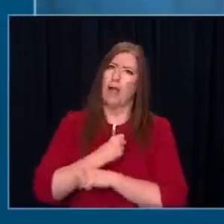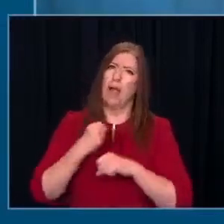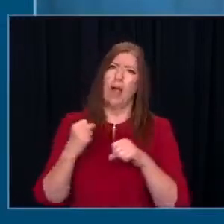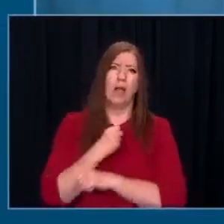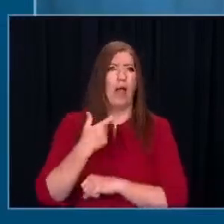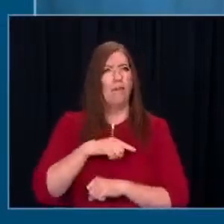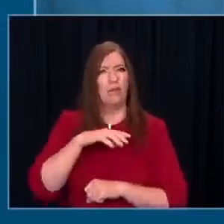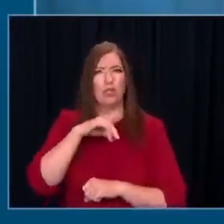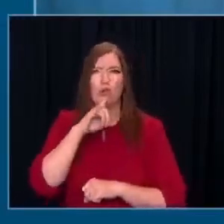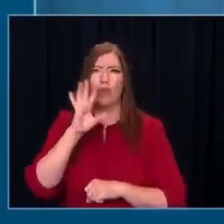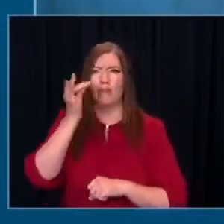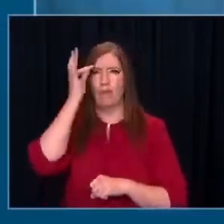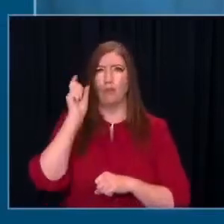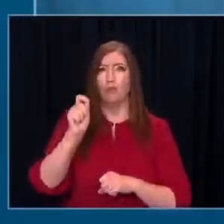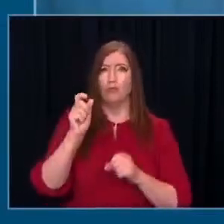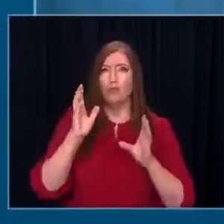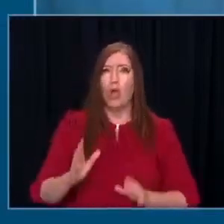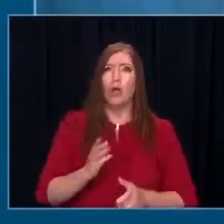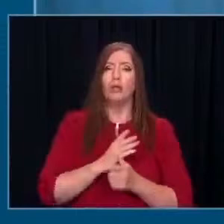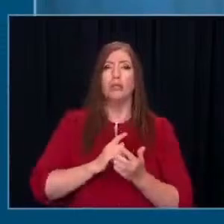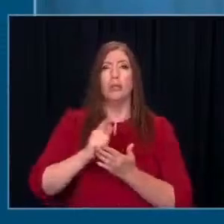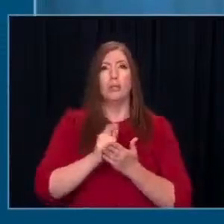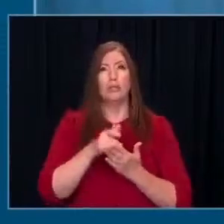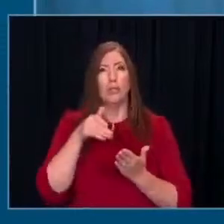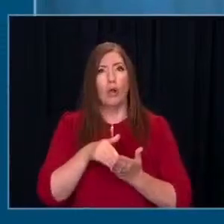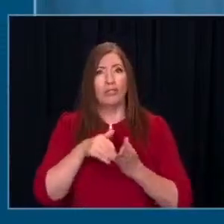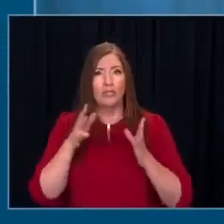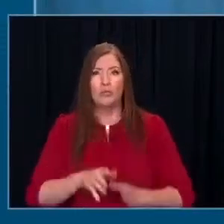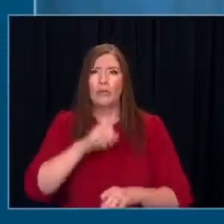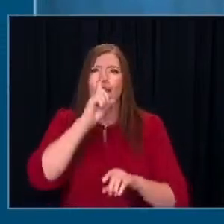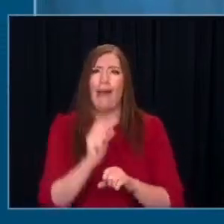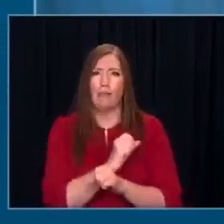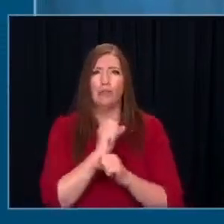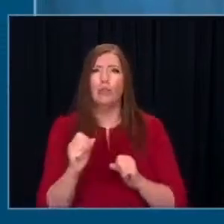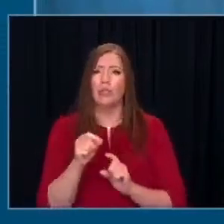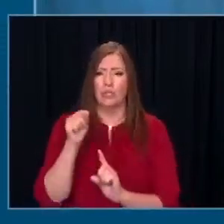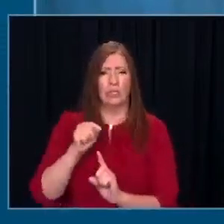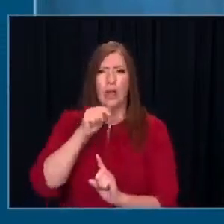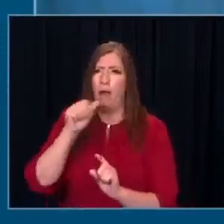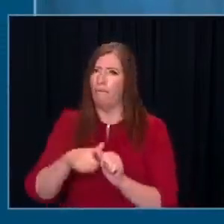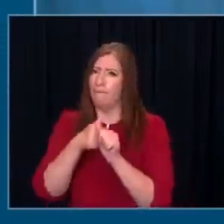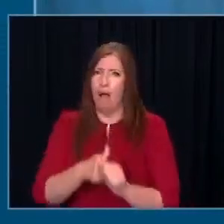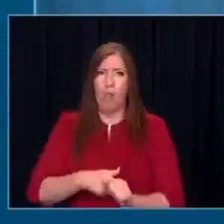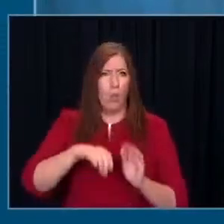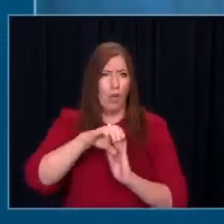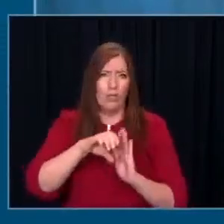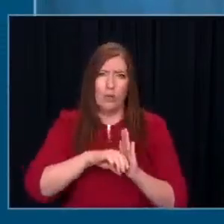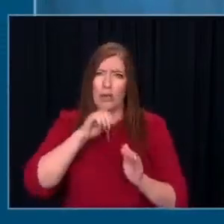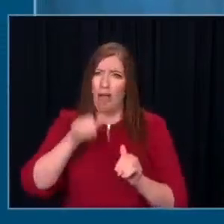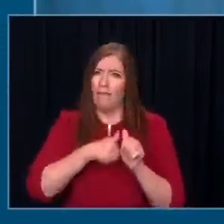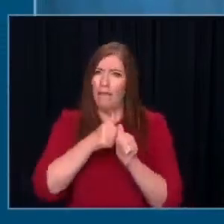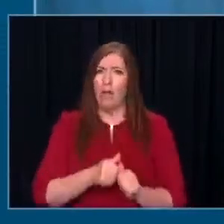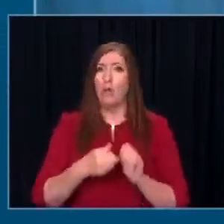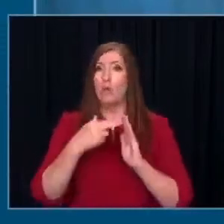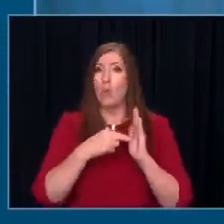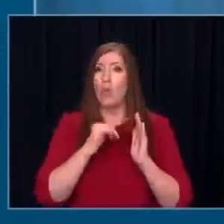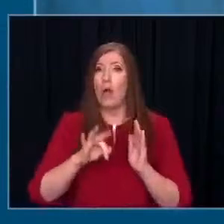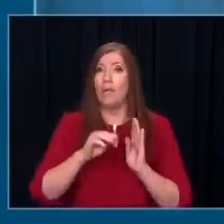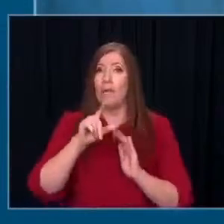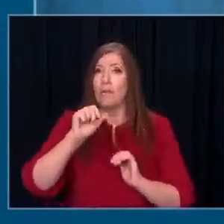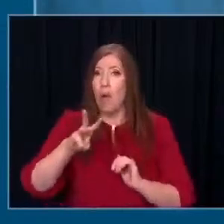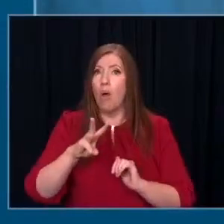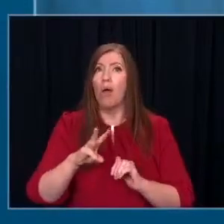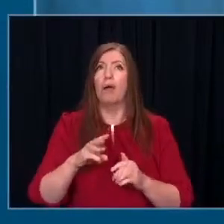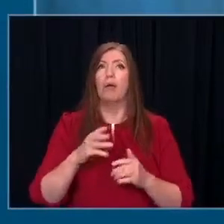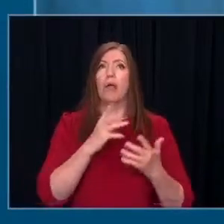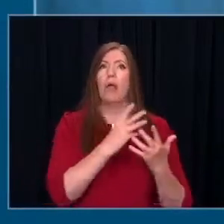federal judges and prosecutors that are absolutely going against the Constitution and the rule of law and